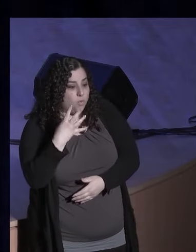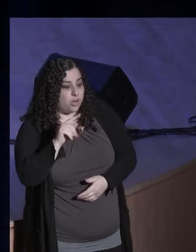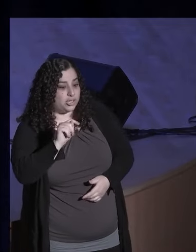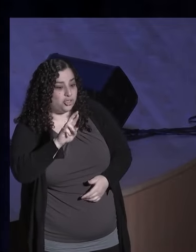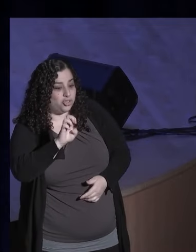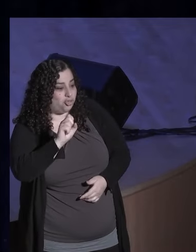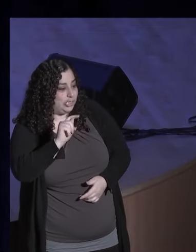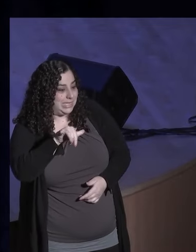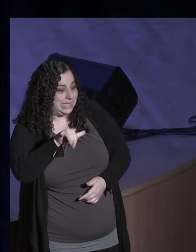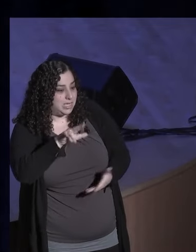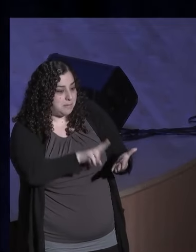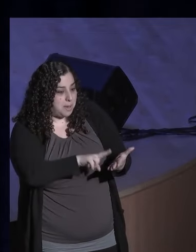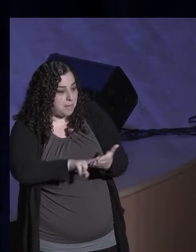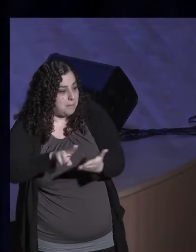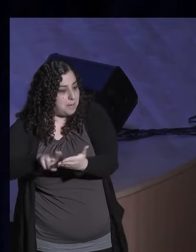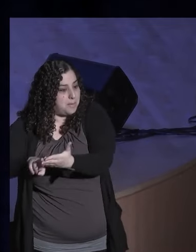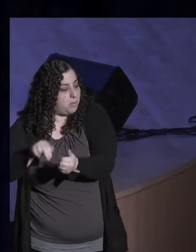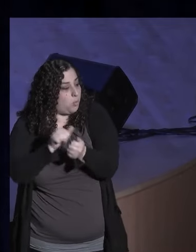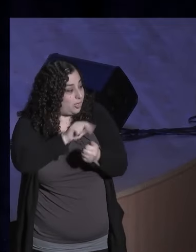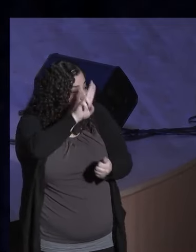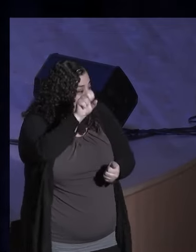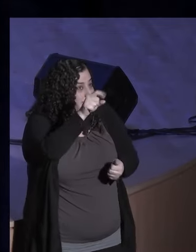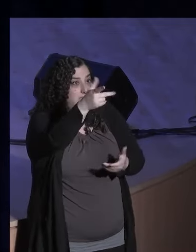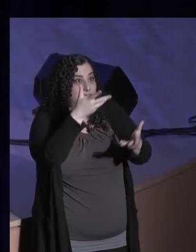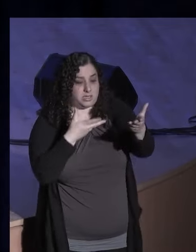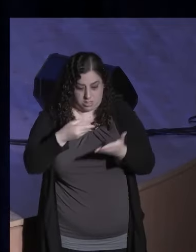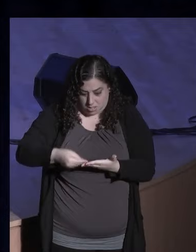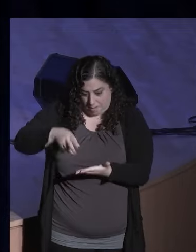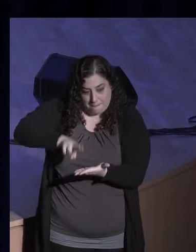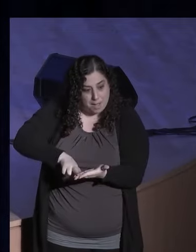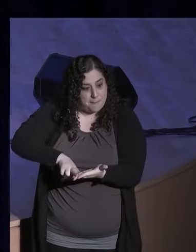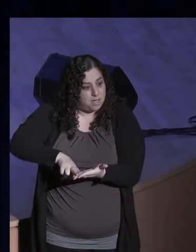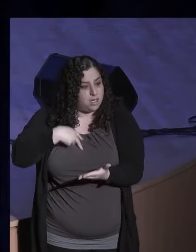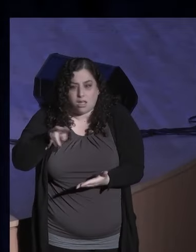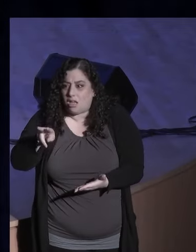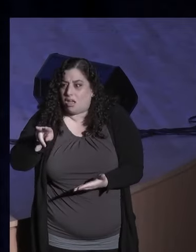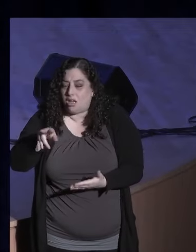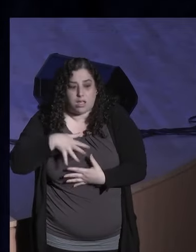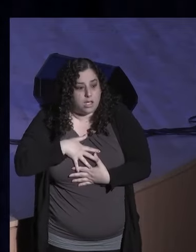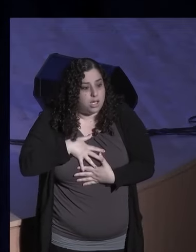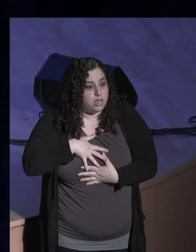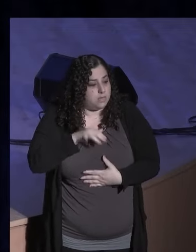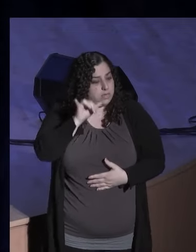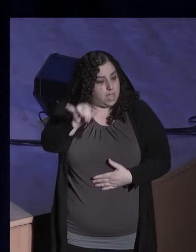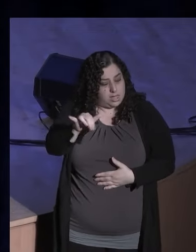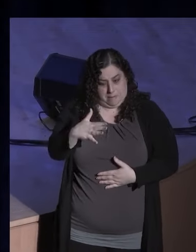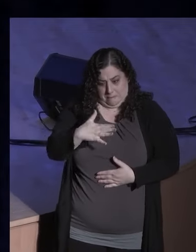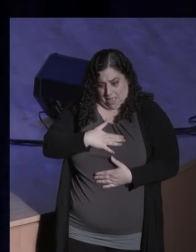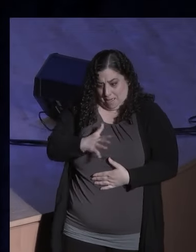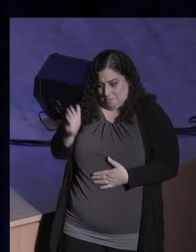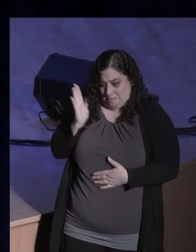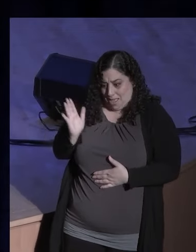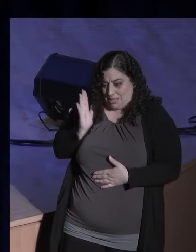draw a direct line from one's past to one's present in a very powerful way. For it